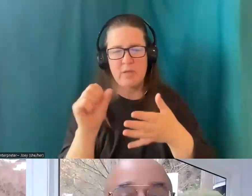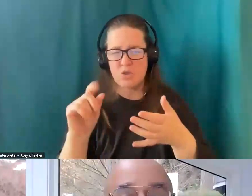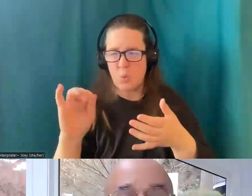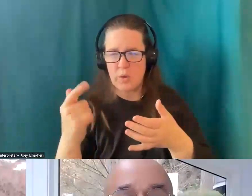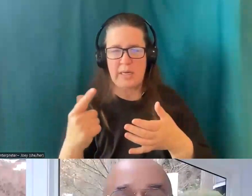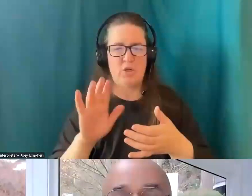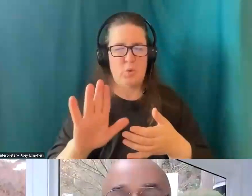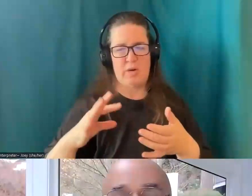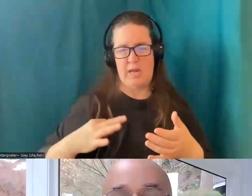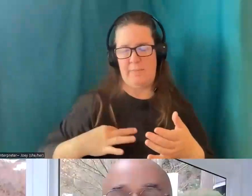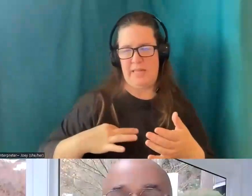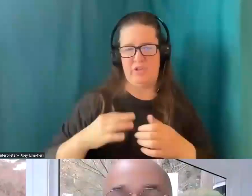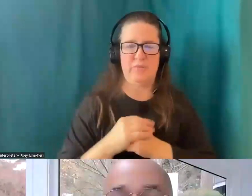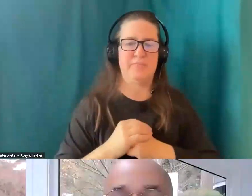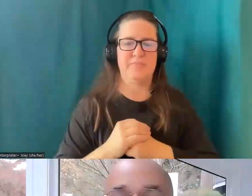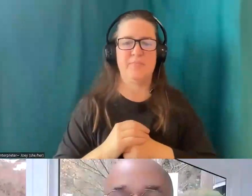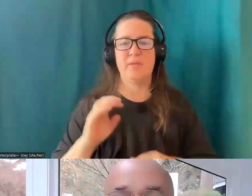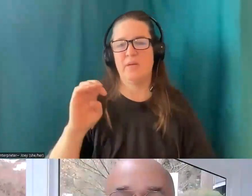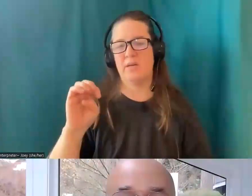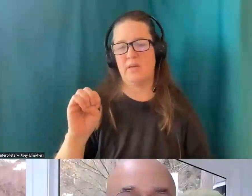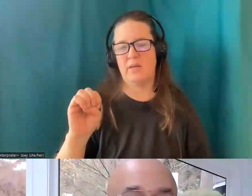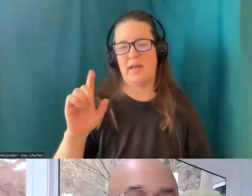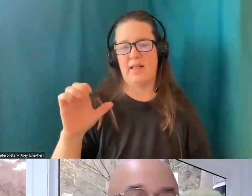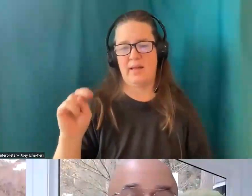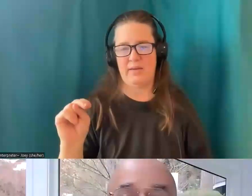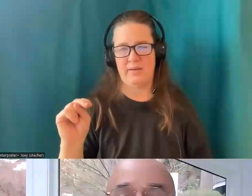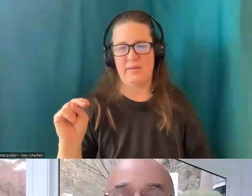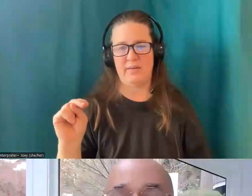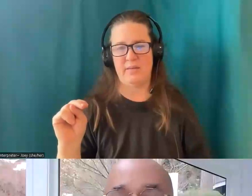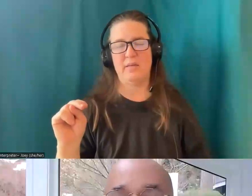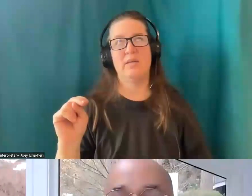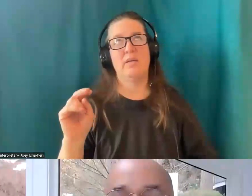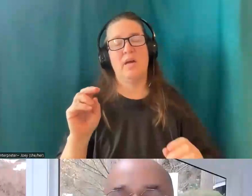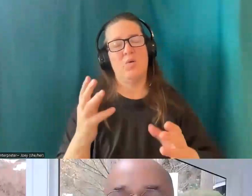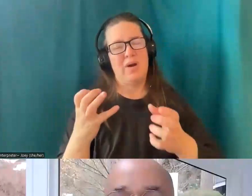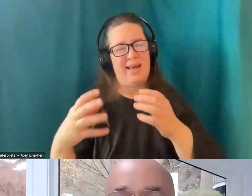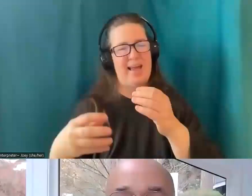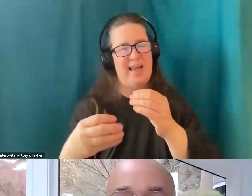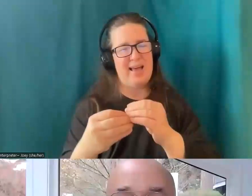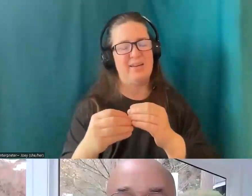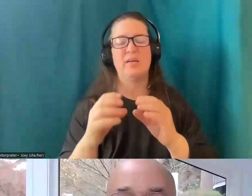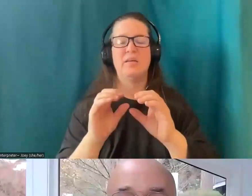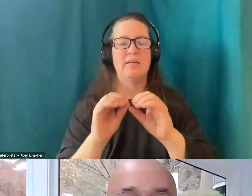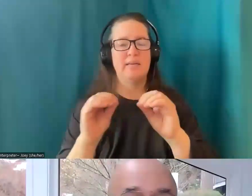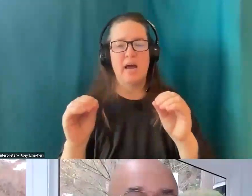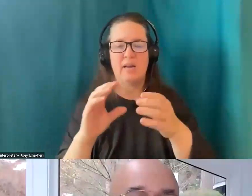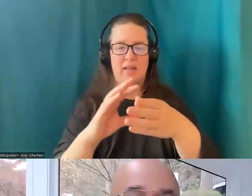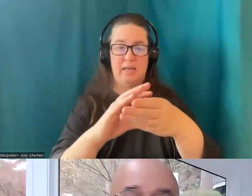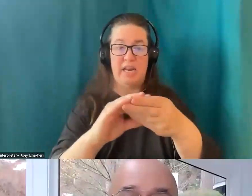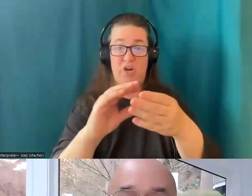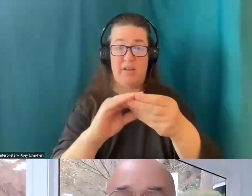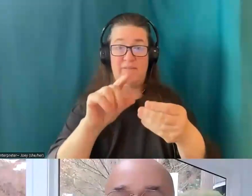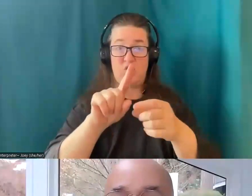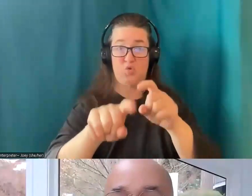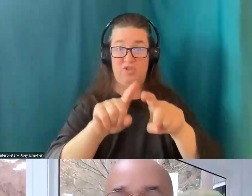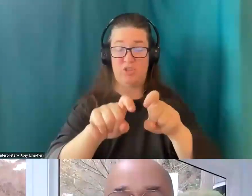Thanks, Tom. And I would add, none of the narrative questions are required. They are only there if you